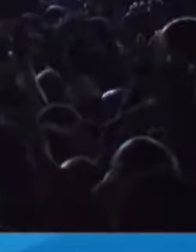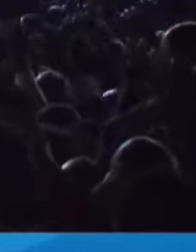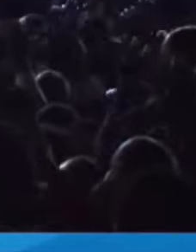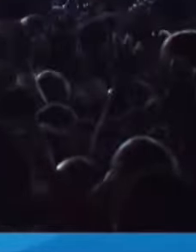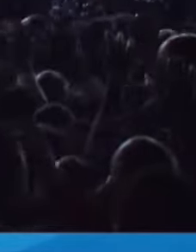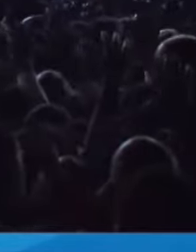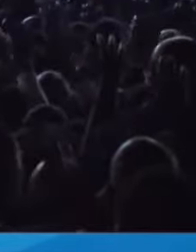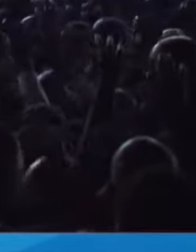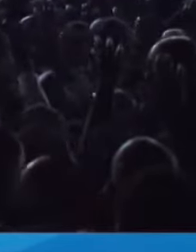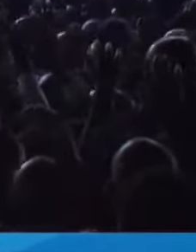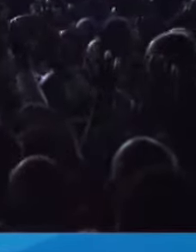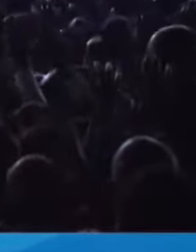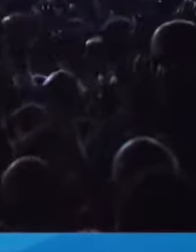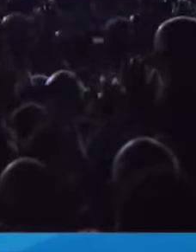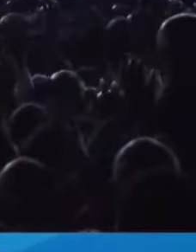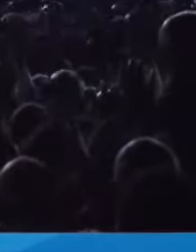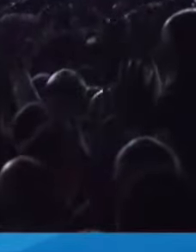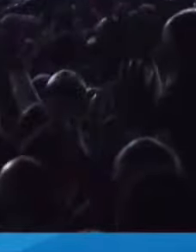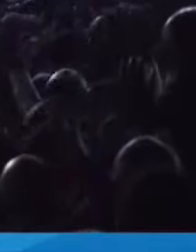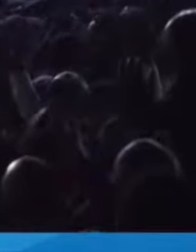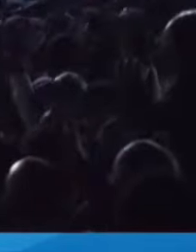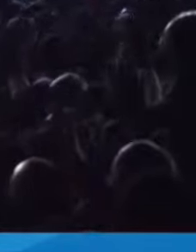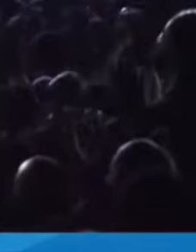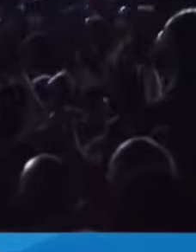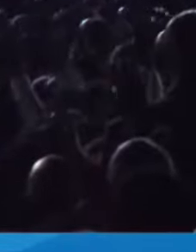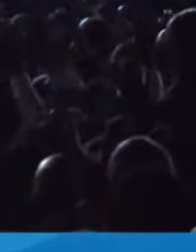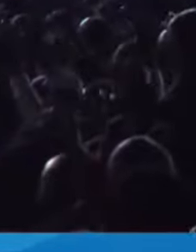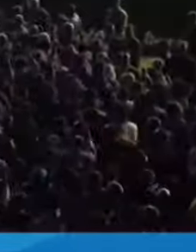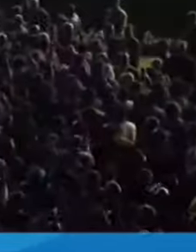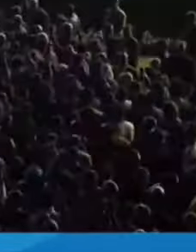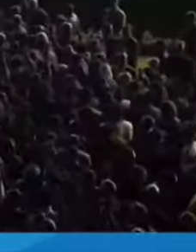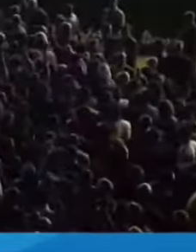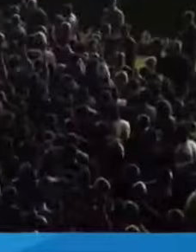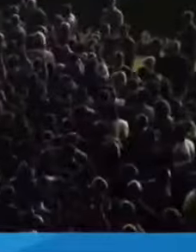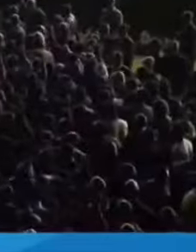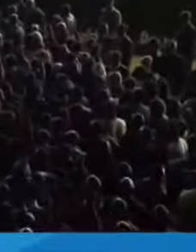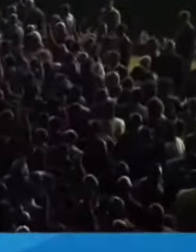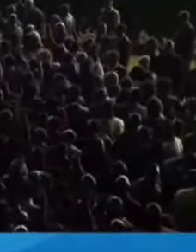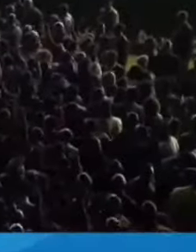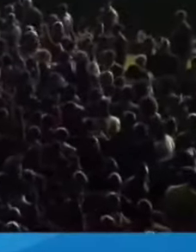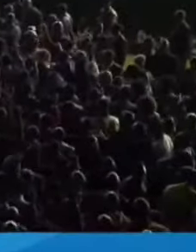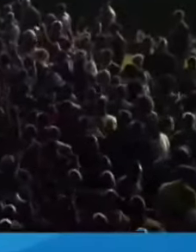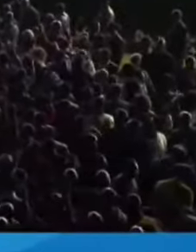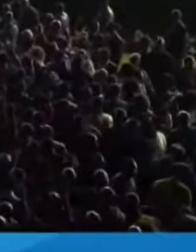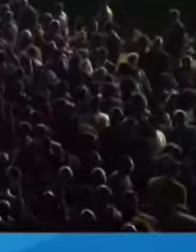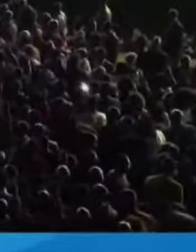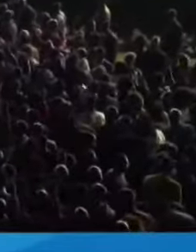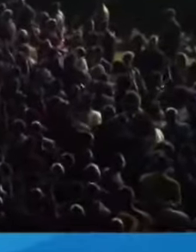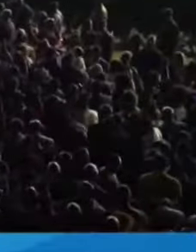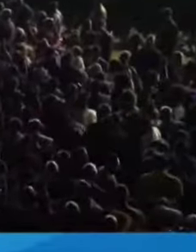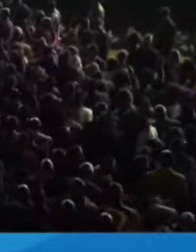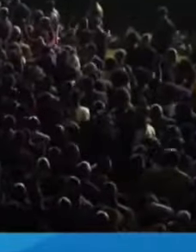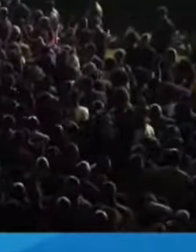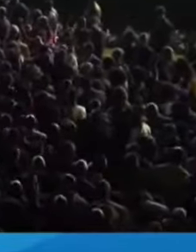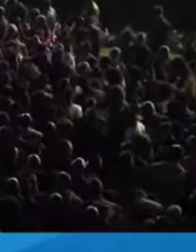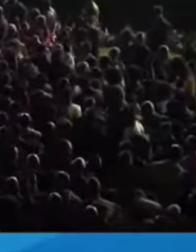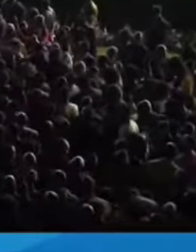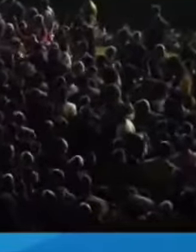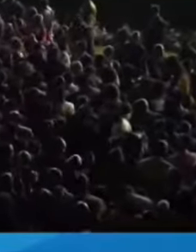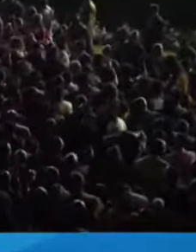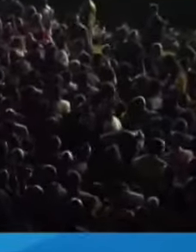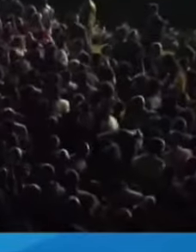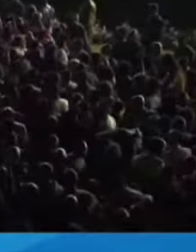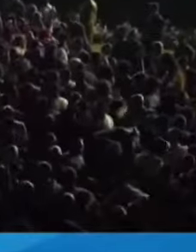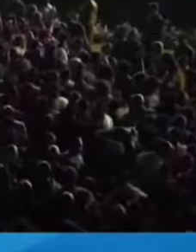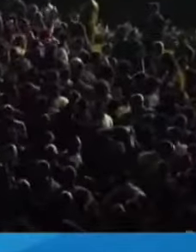fountain there is a fountain free the soul that